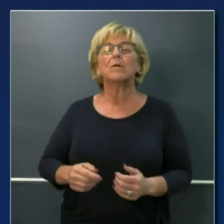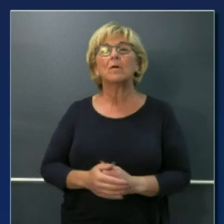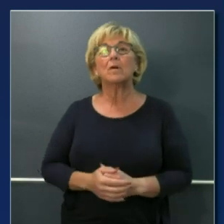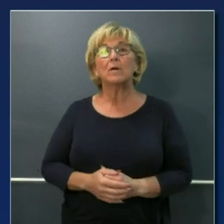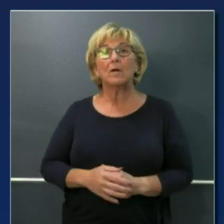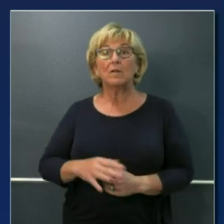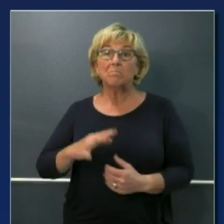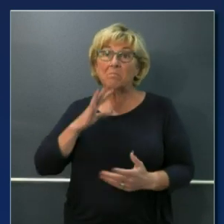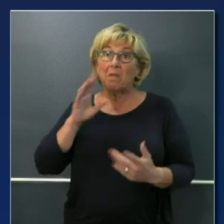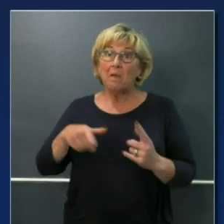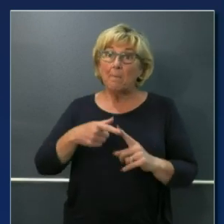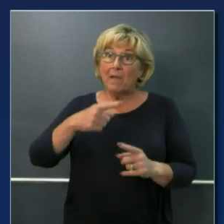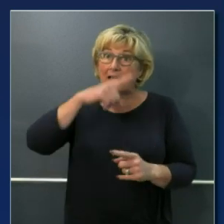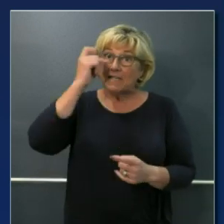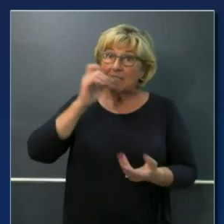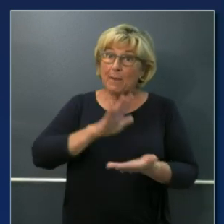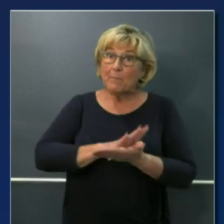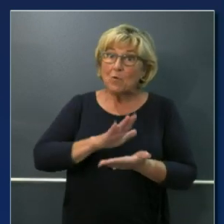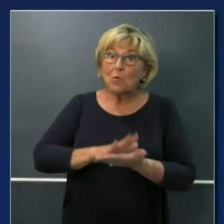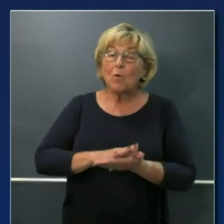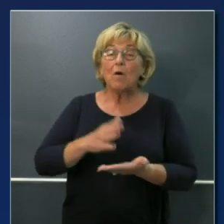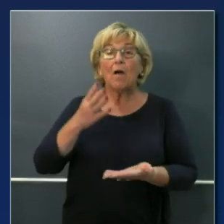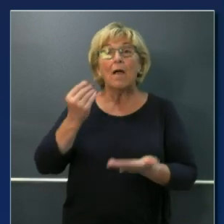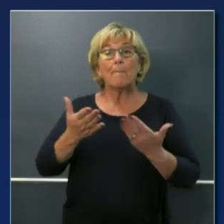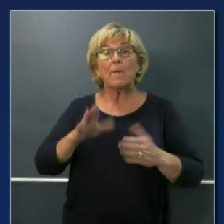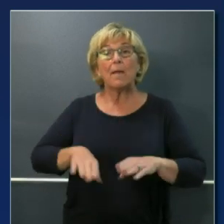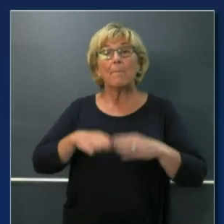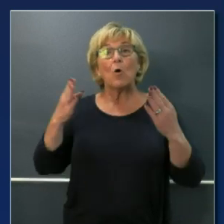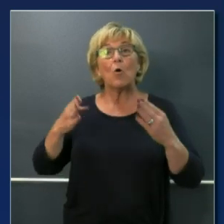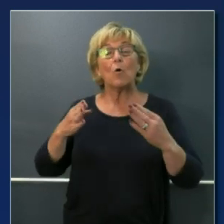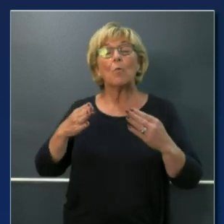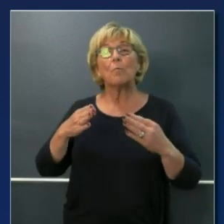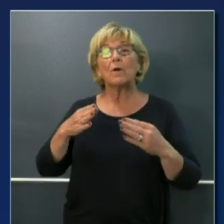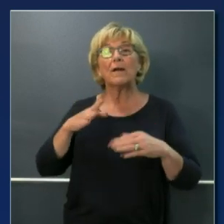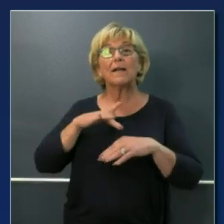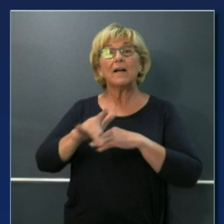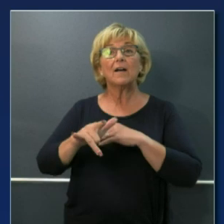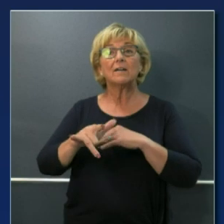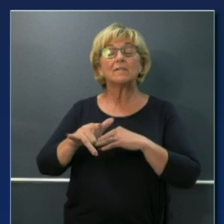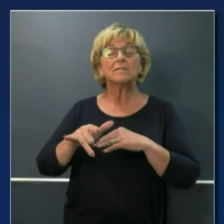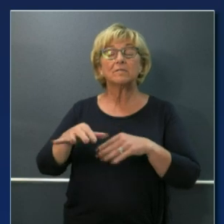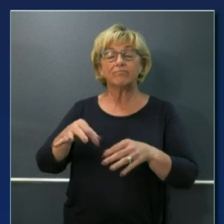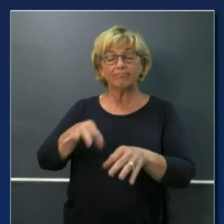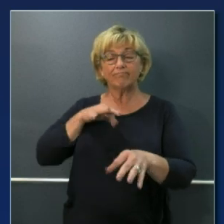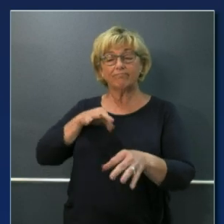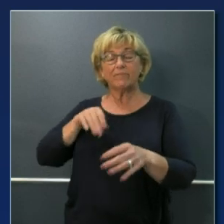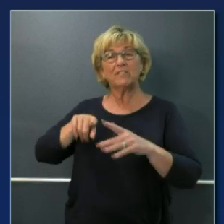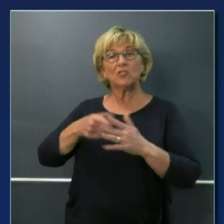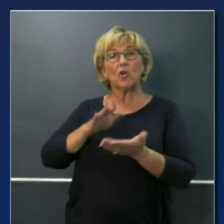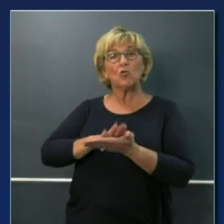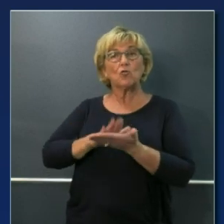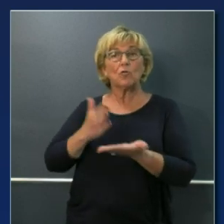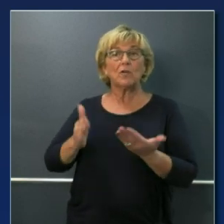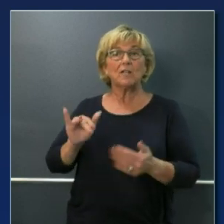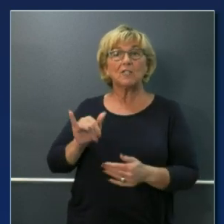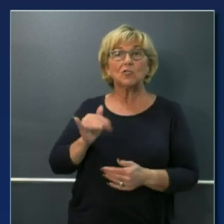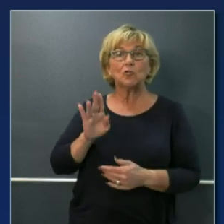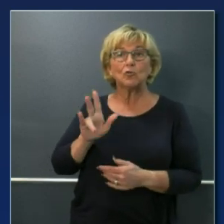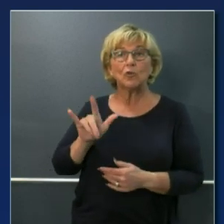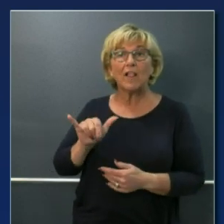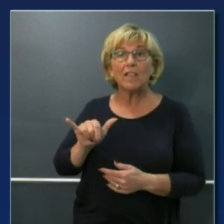summer programs and the next school year potentially starting sooner, perhaps in July or August. We're talking about